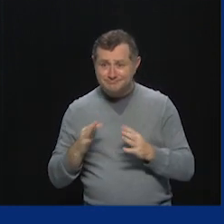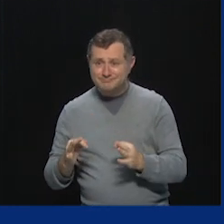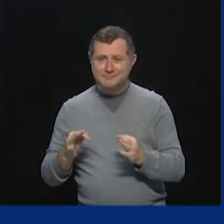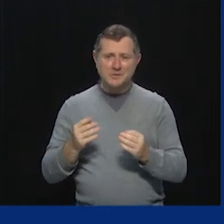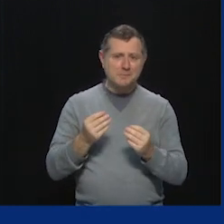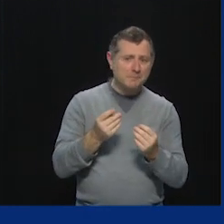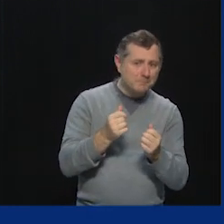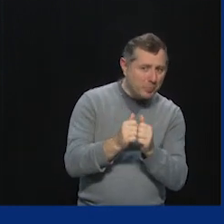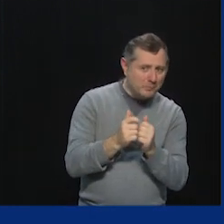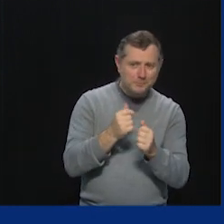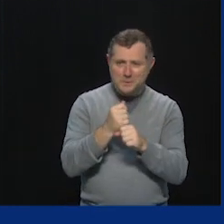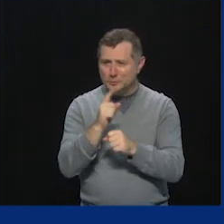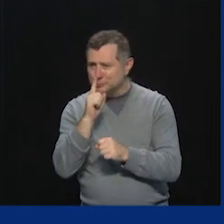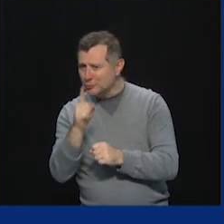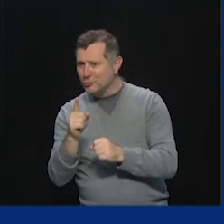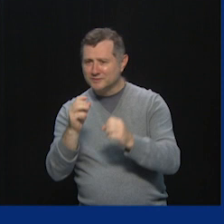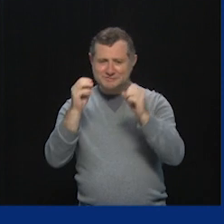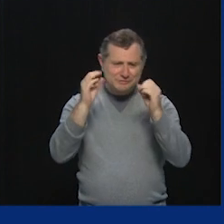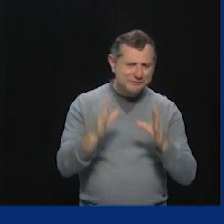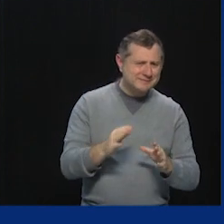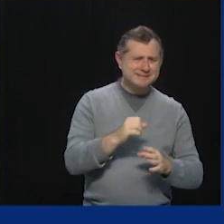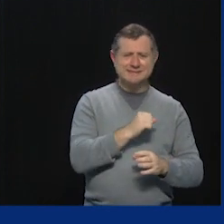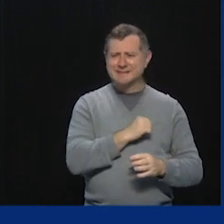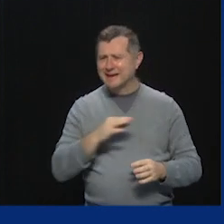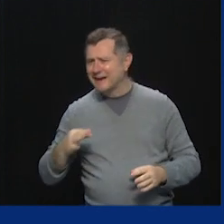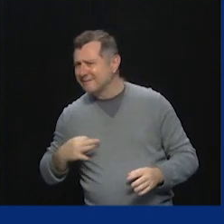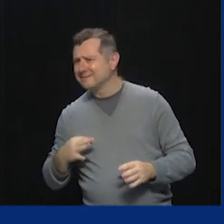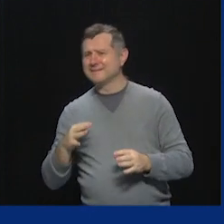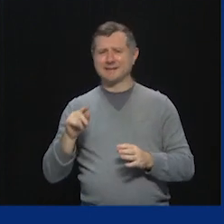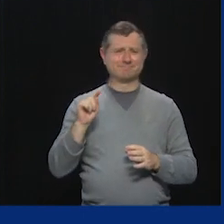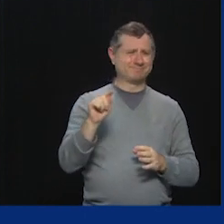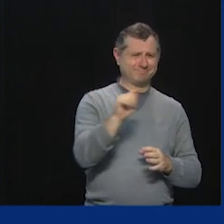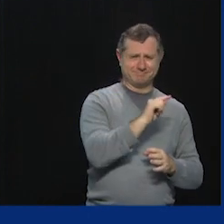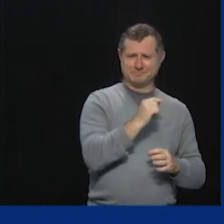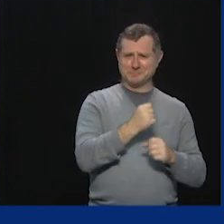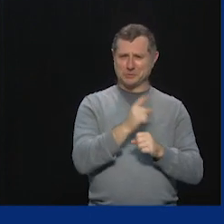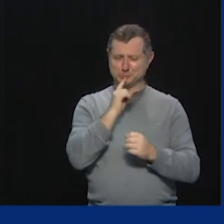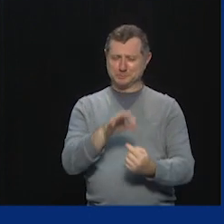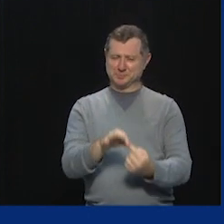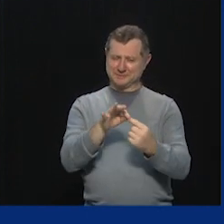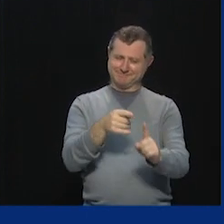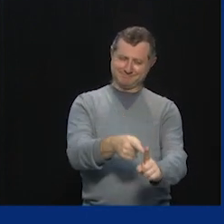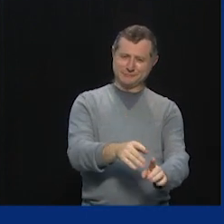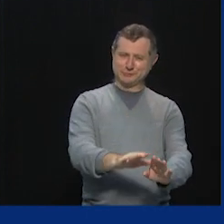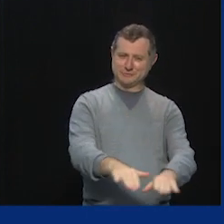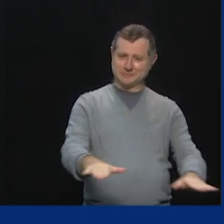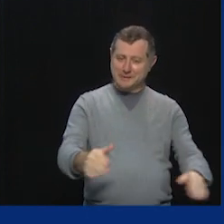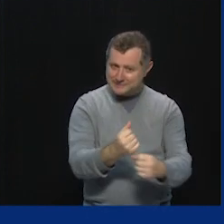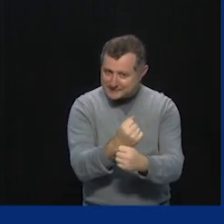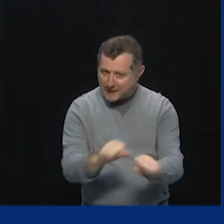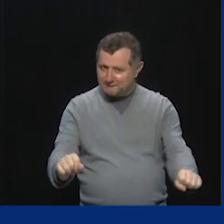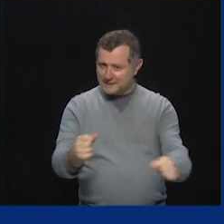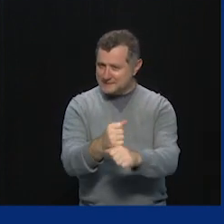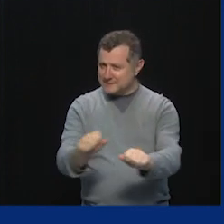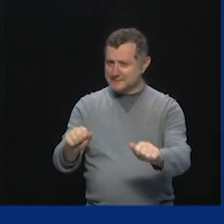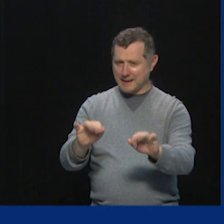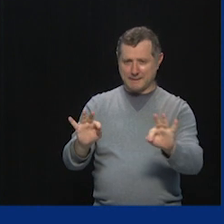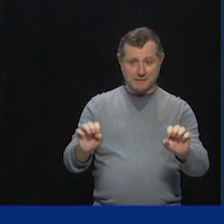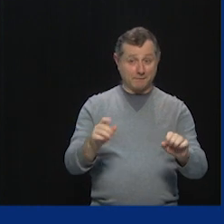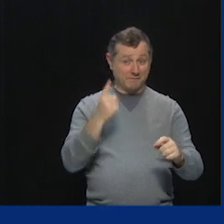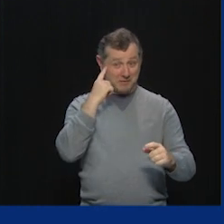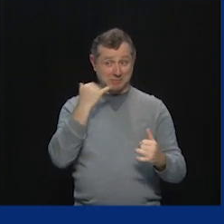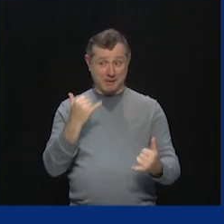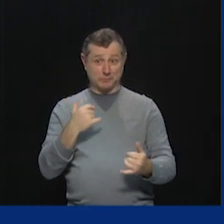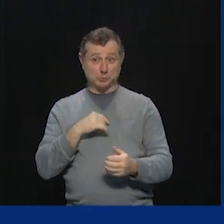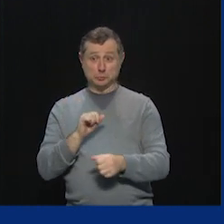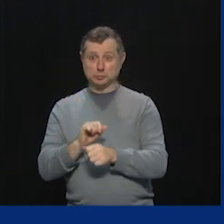and staff, and above all, the children are safe so they can go back. I don't believe remote working is an option anymore. We